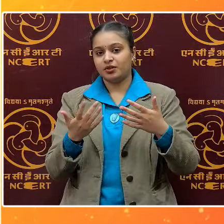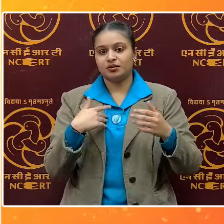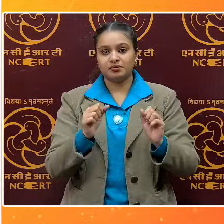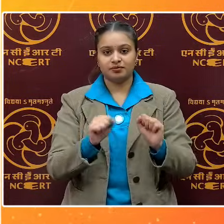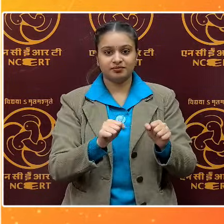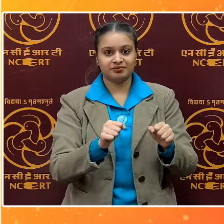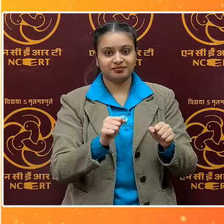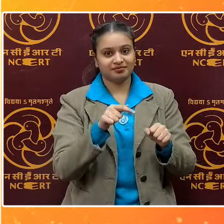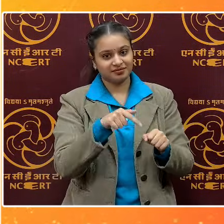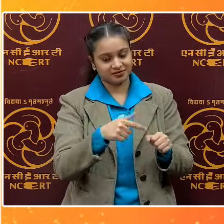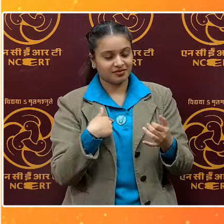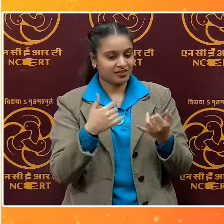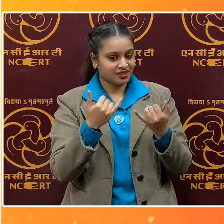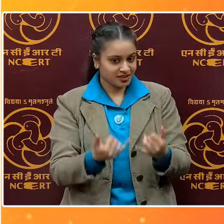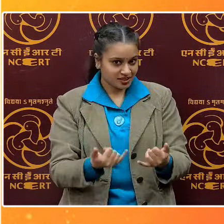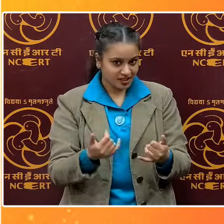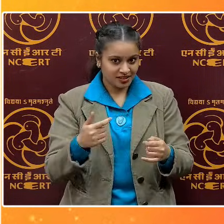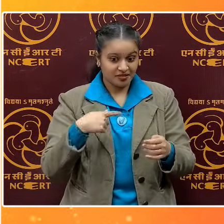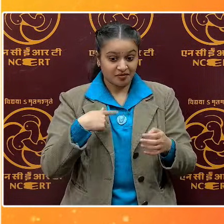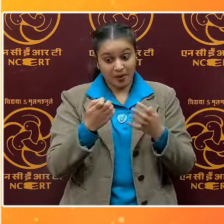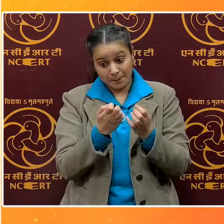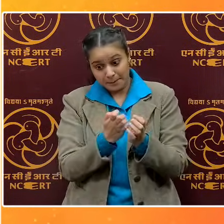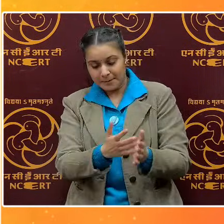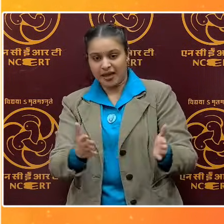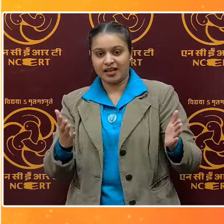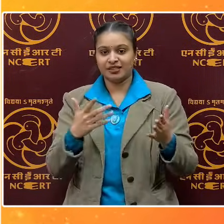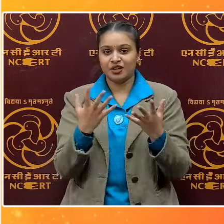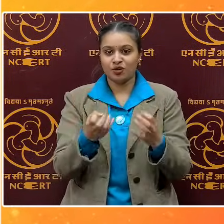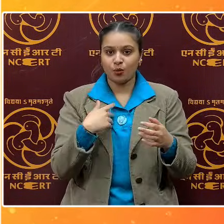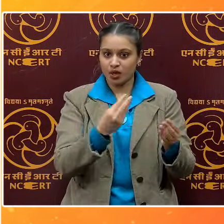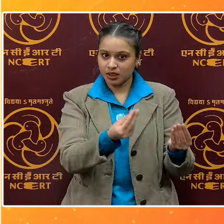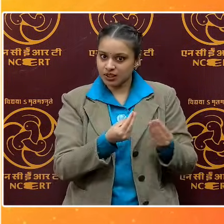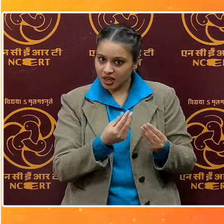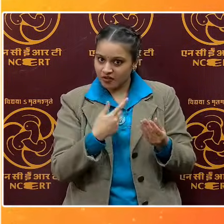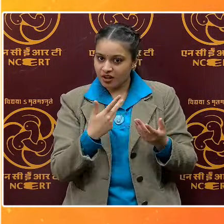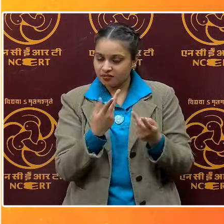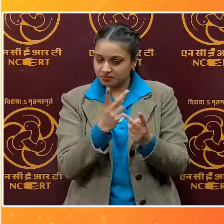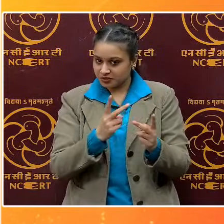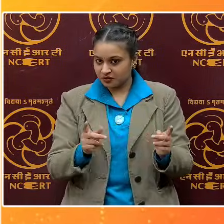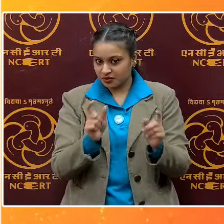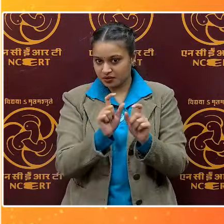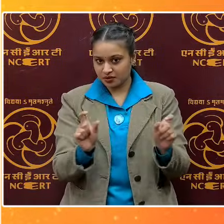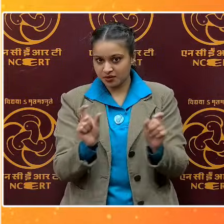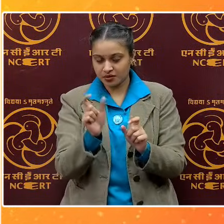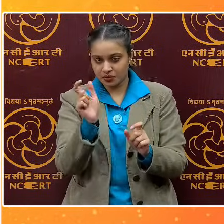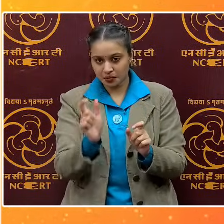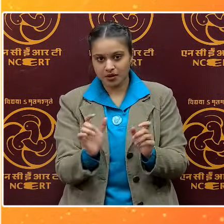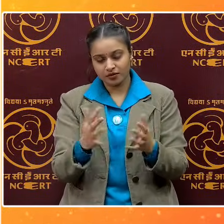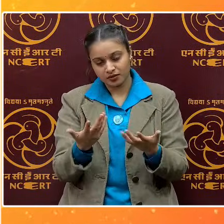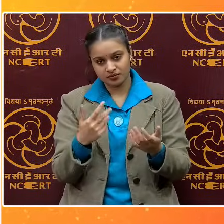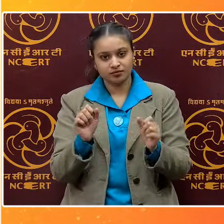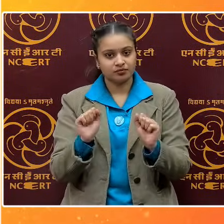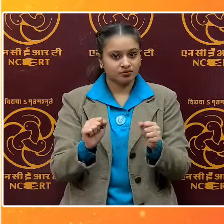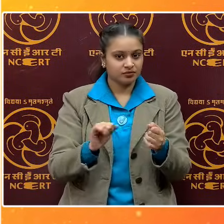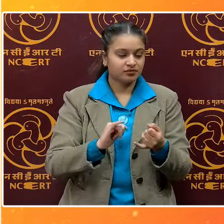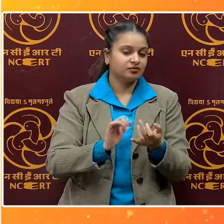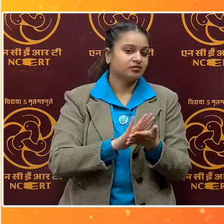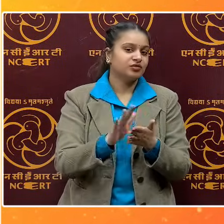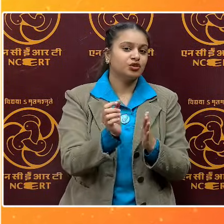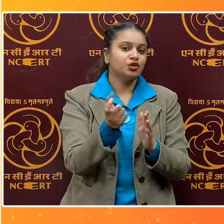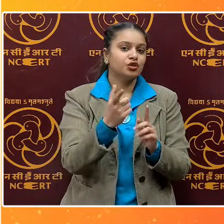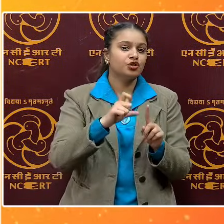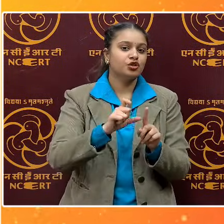Oh, There now are- I have to expand them. You have given me so many contractions. You're making Should me learn so not, nicely. Could